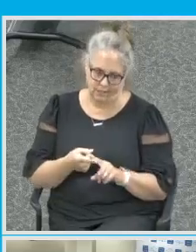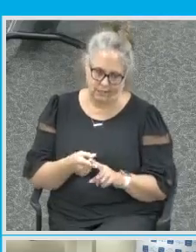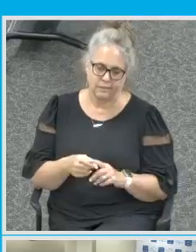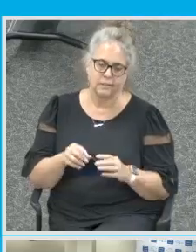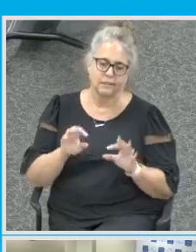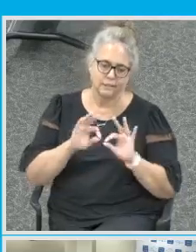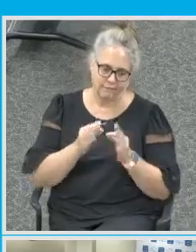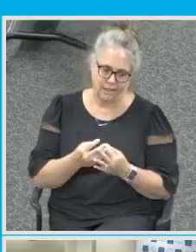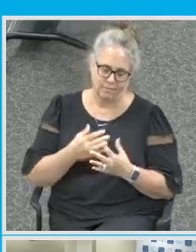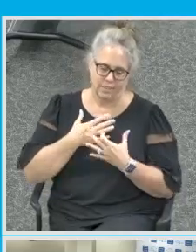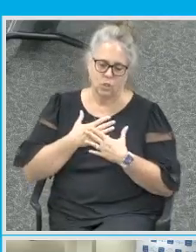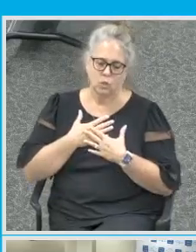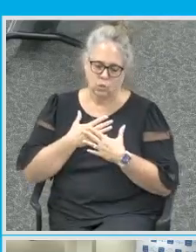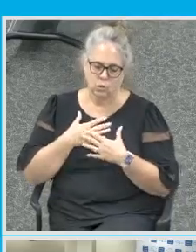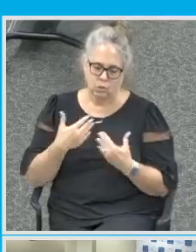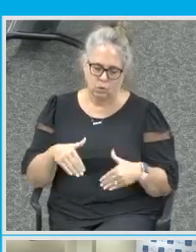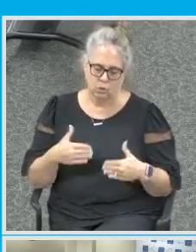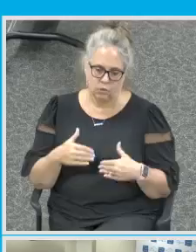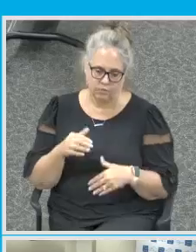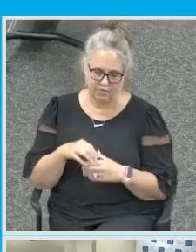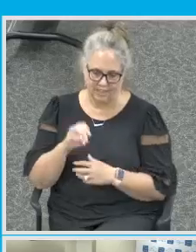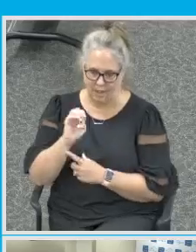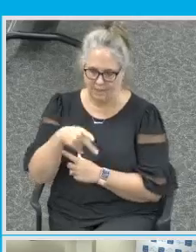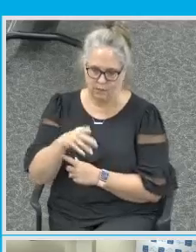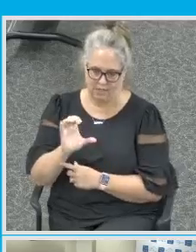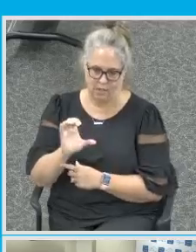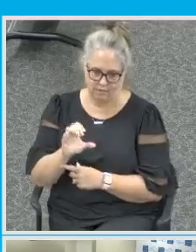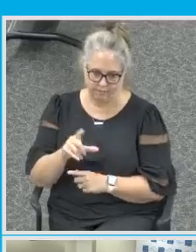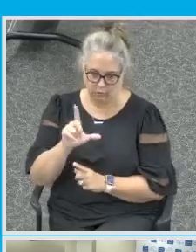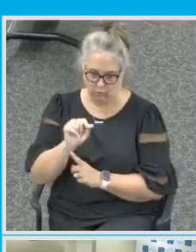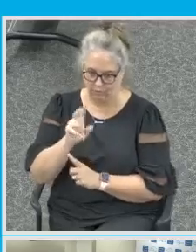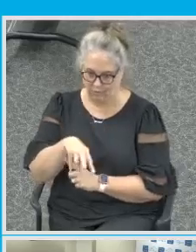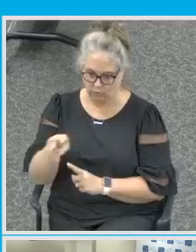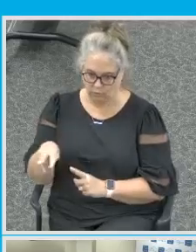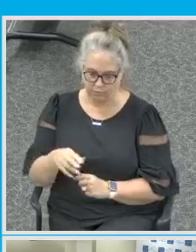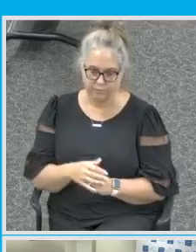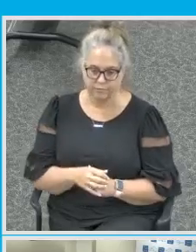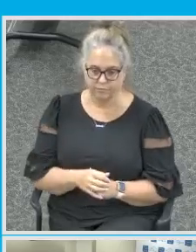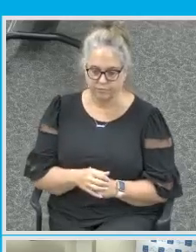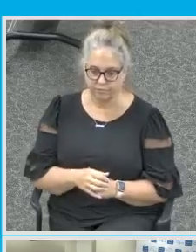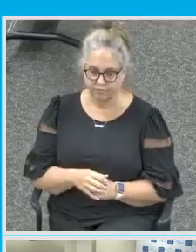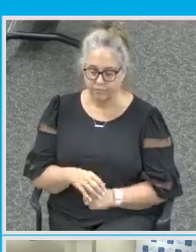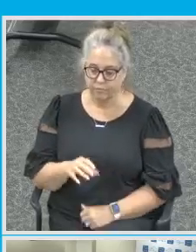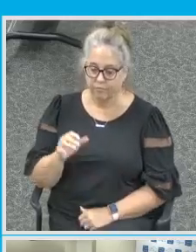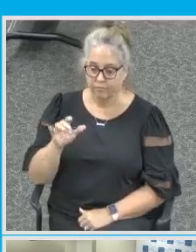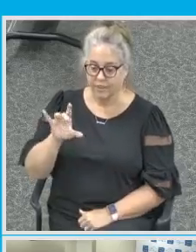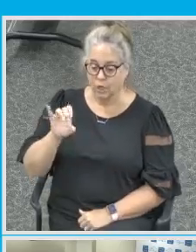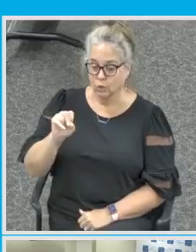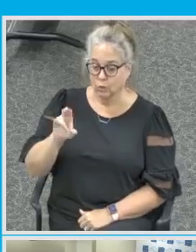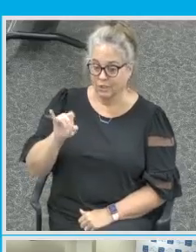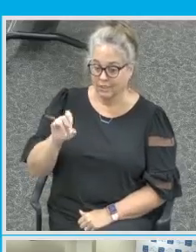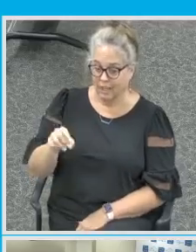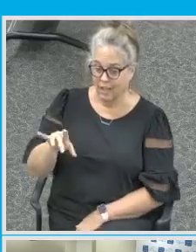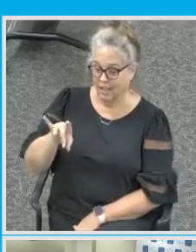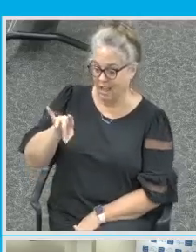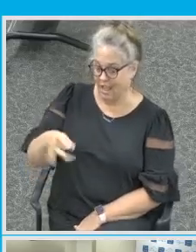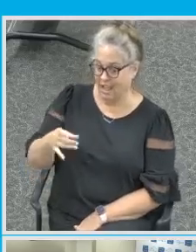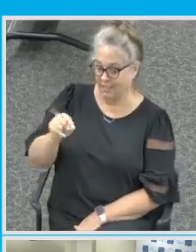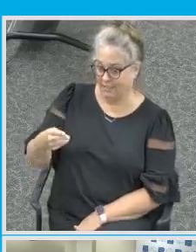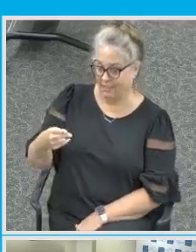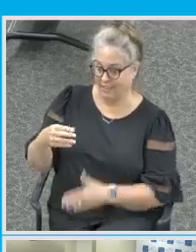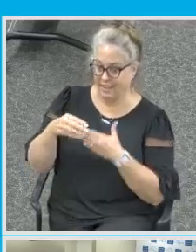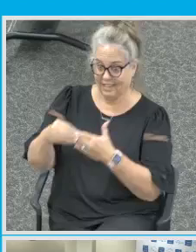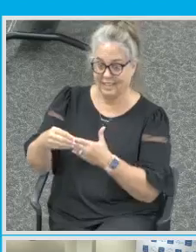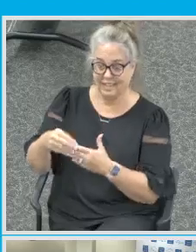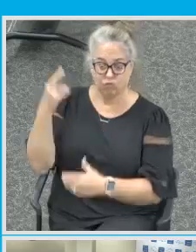in El Paso County in 2022, suicide was the 8th leading cause of death for people of all ages. Suicide deaths